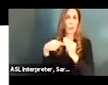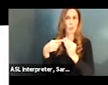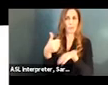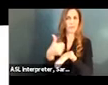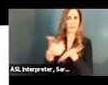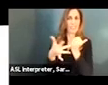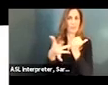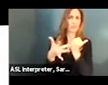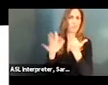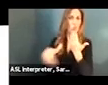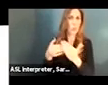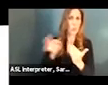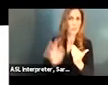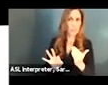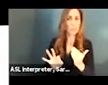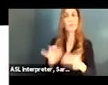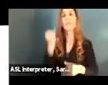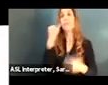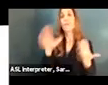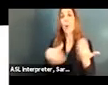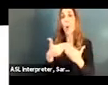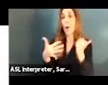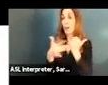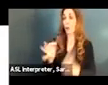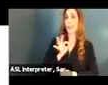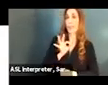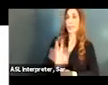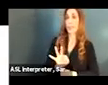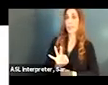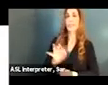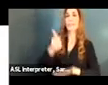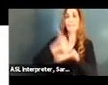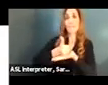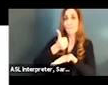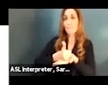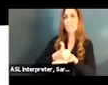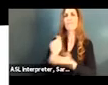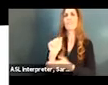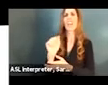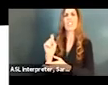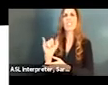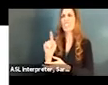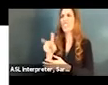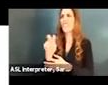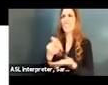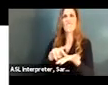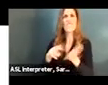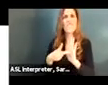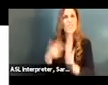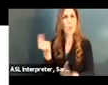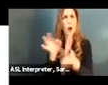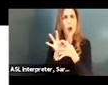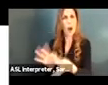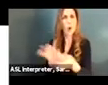So if all technology is assistive, what is the word assistive referring to? And